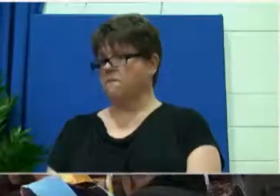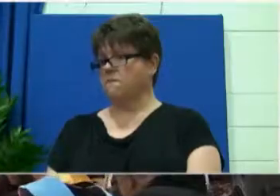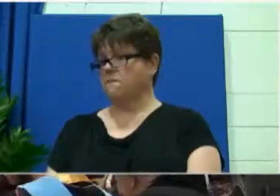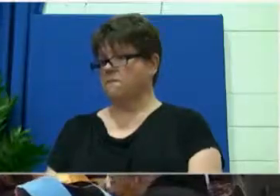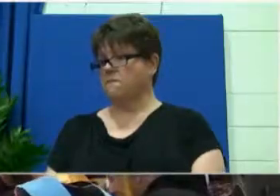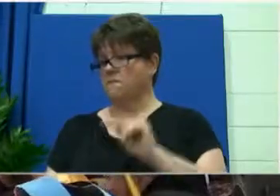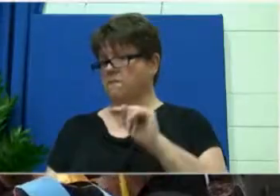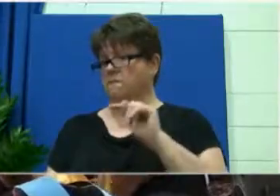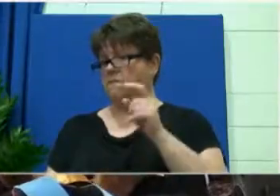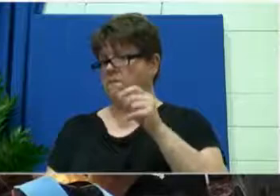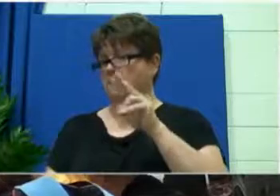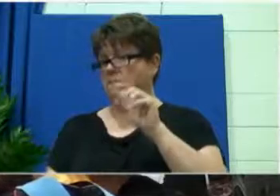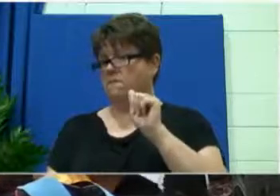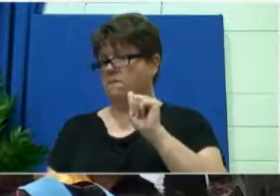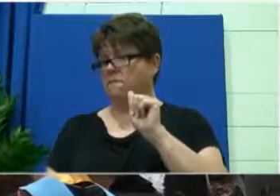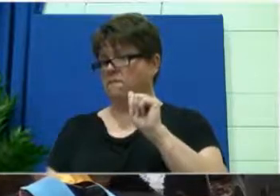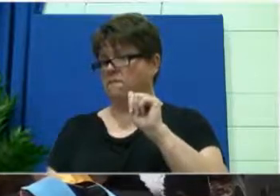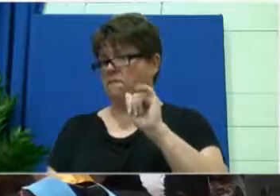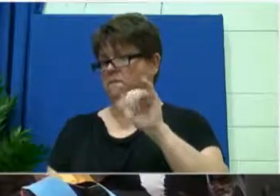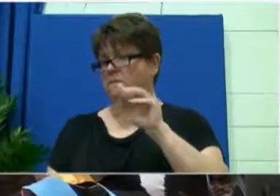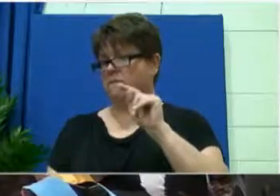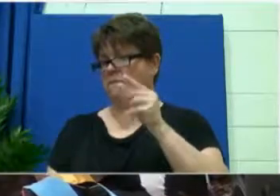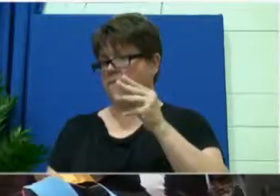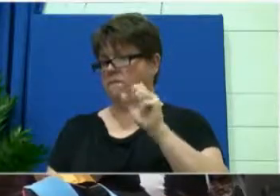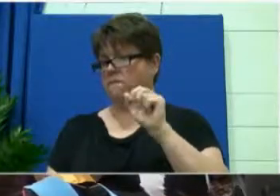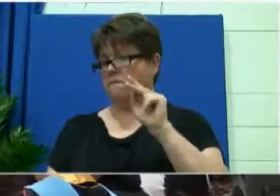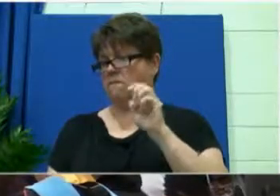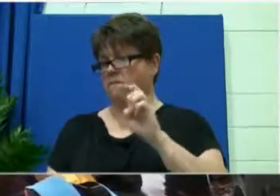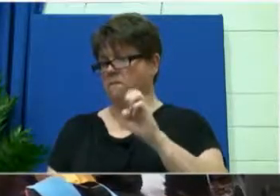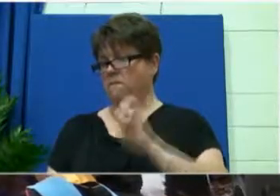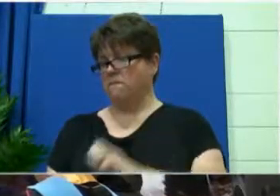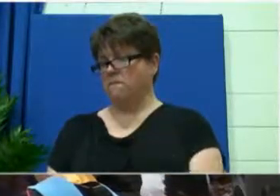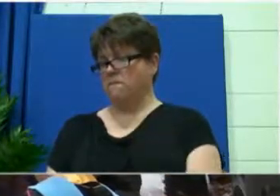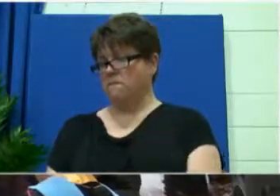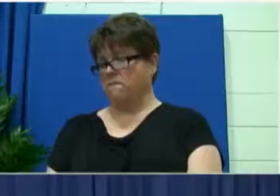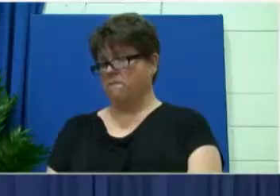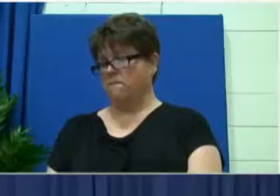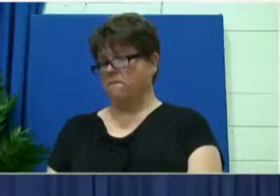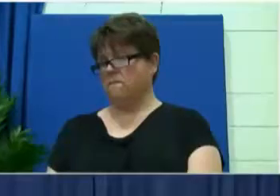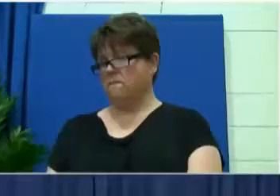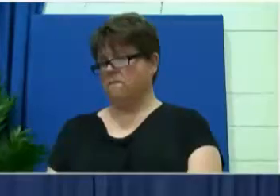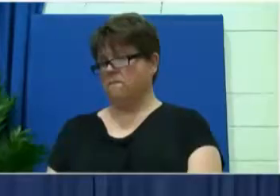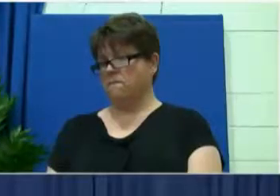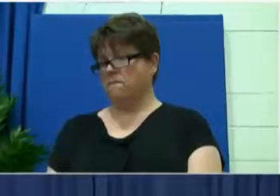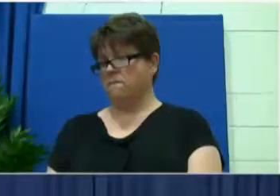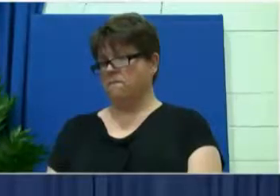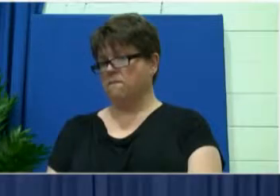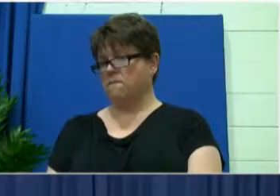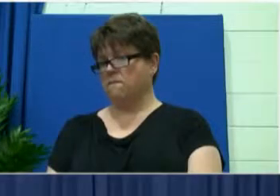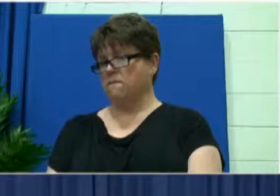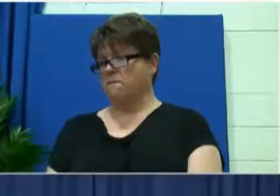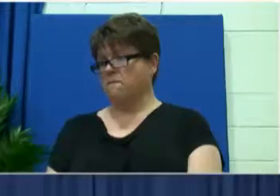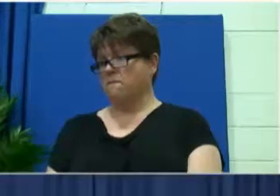Teresa Dawn Woodside, cum laude, Phi Theta Kappa, Associate in Applied Science, Business.